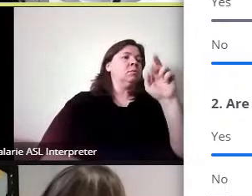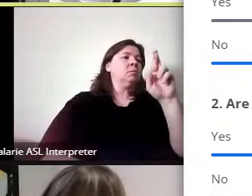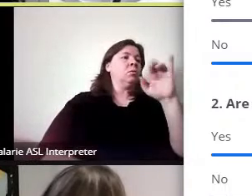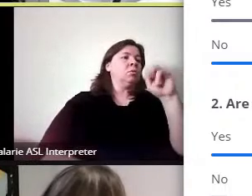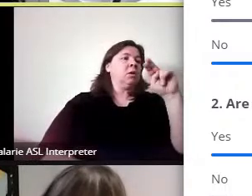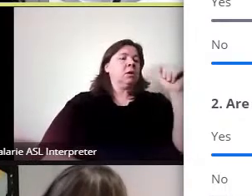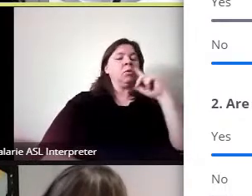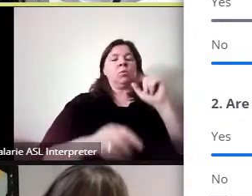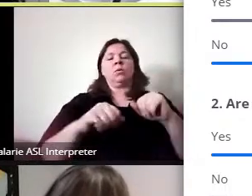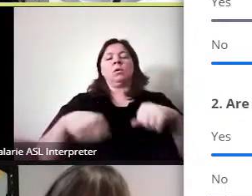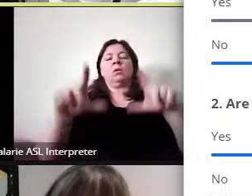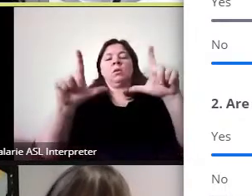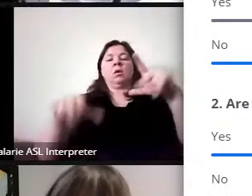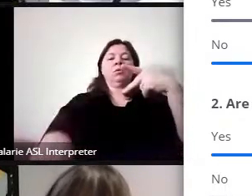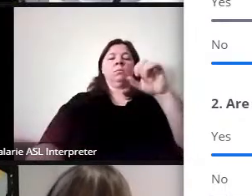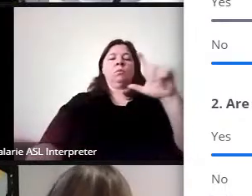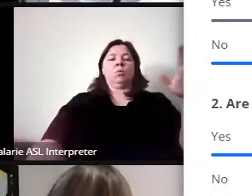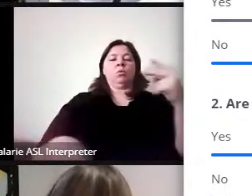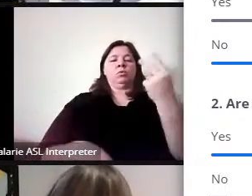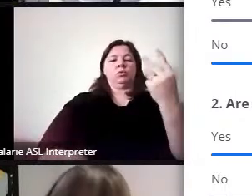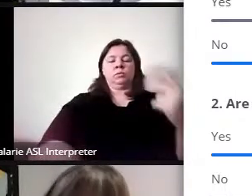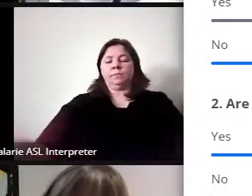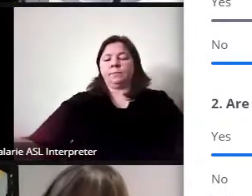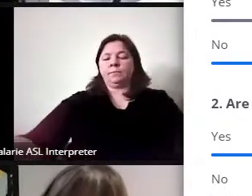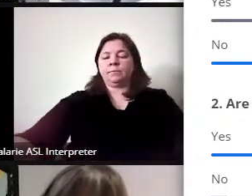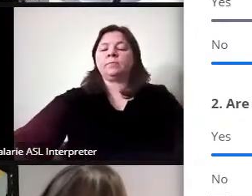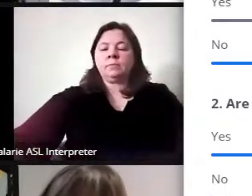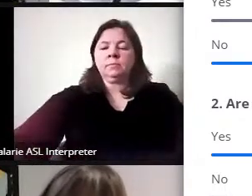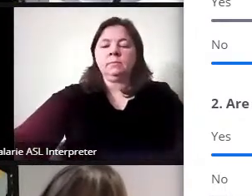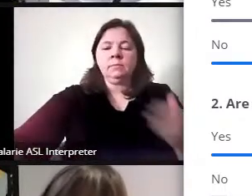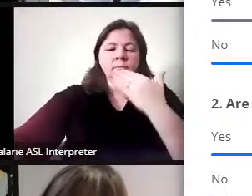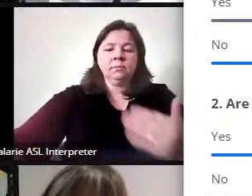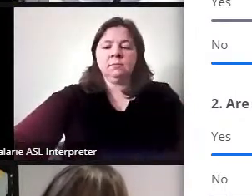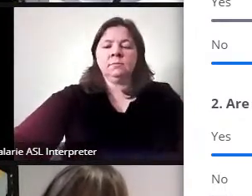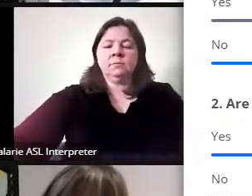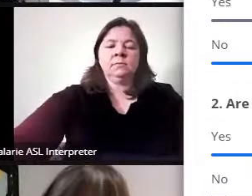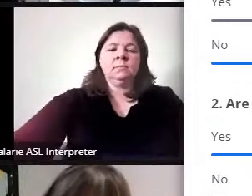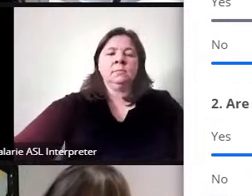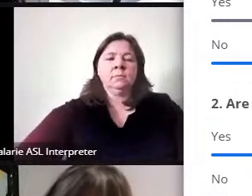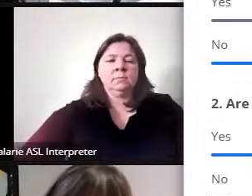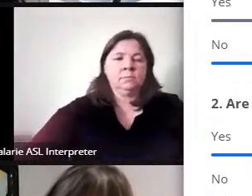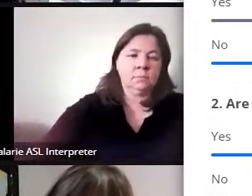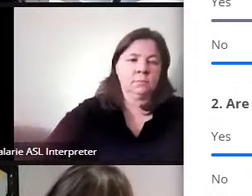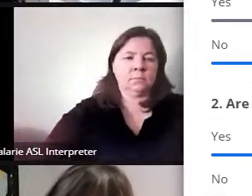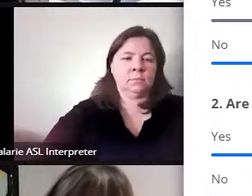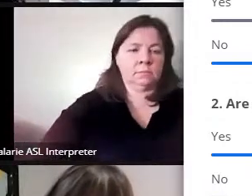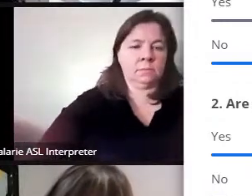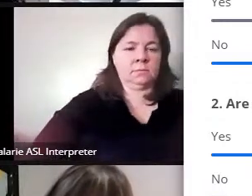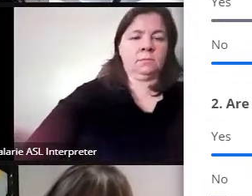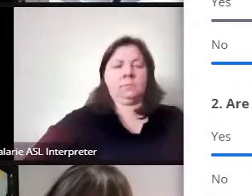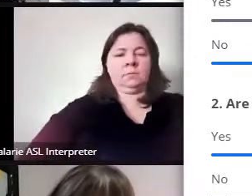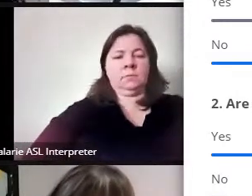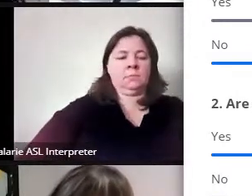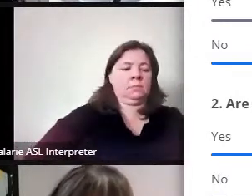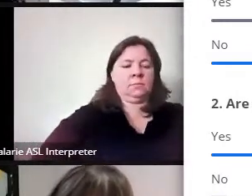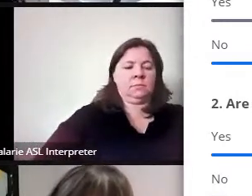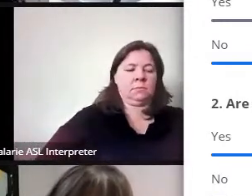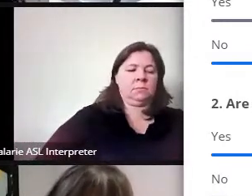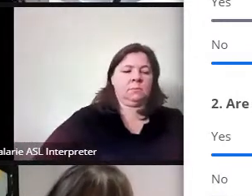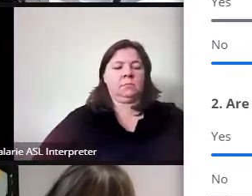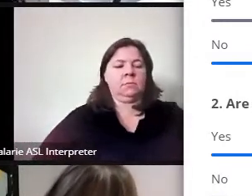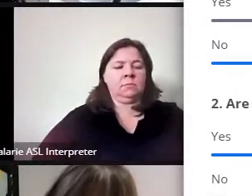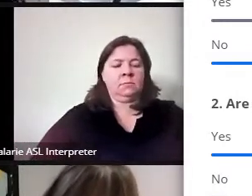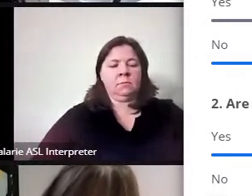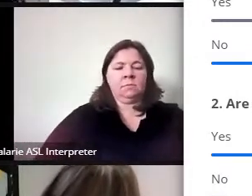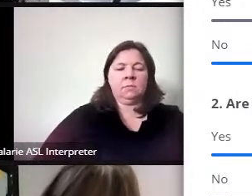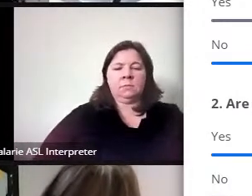launch Paul too. Thank you. Thank you. Thank you so much, Jacob. That's just incredible. And, you know, I've got